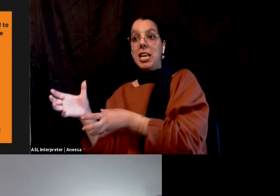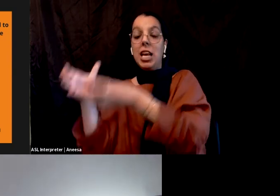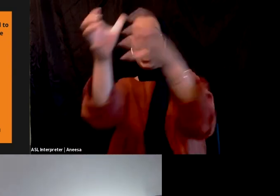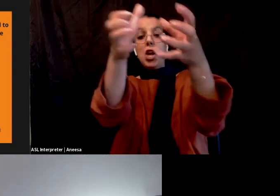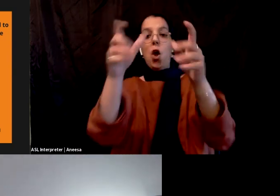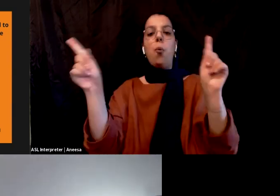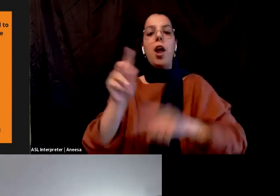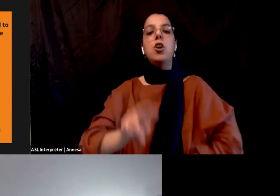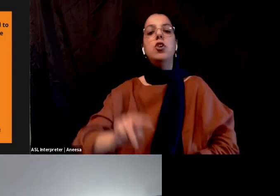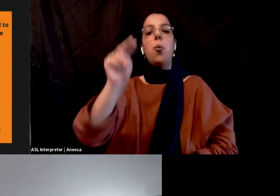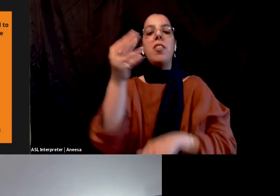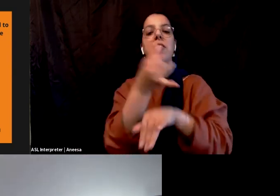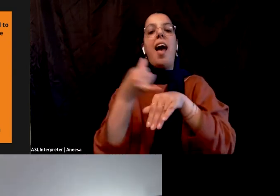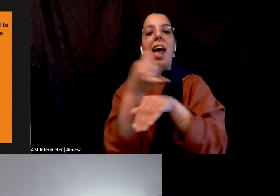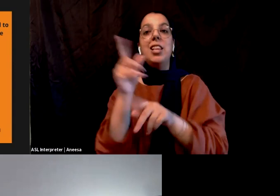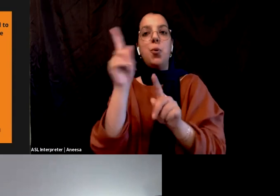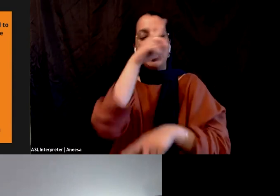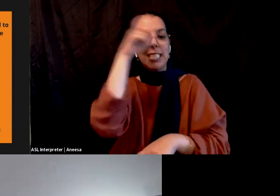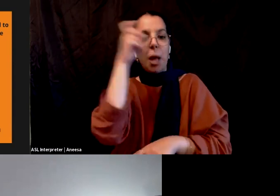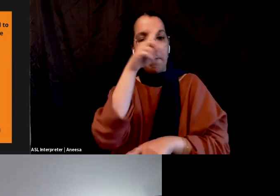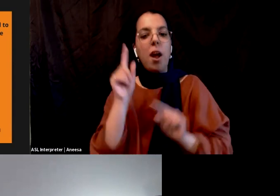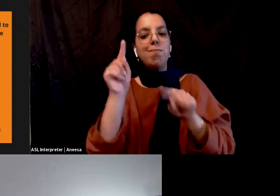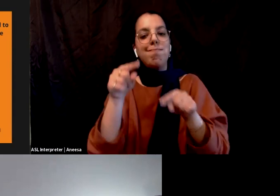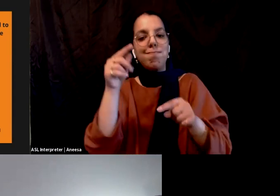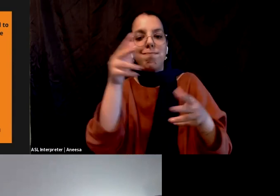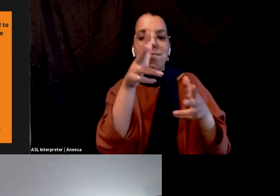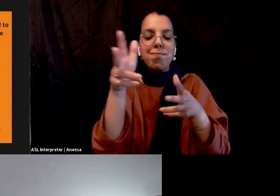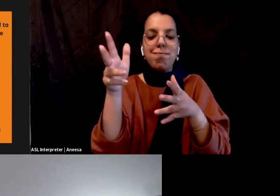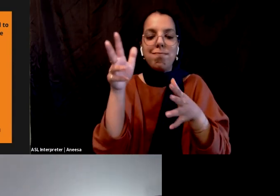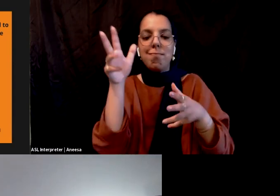ground. So our people go there every summer and they would be